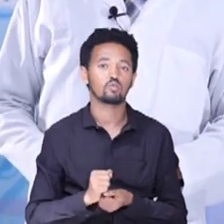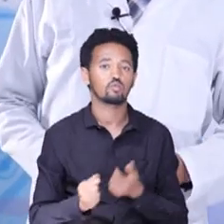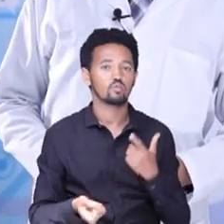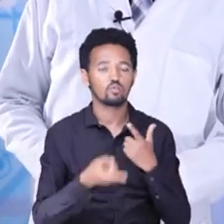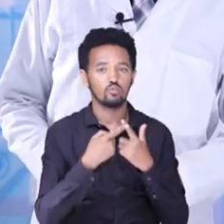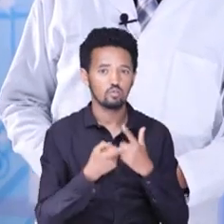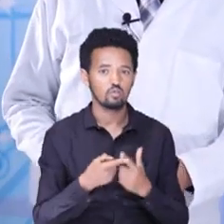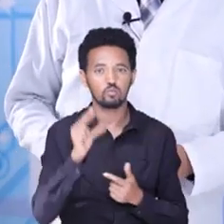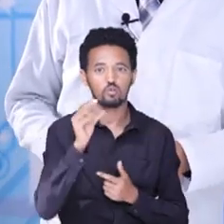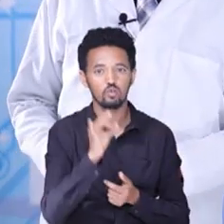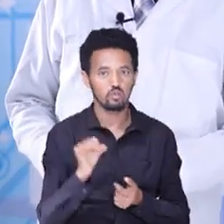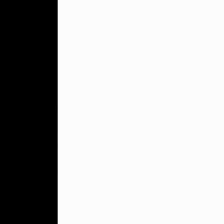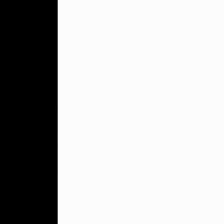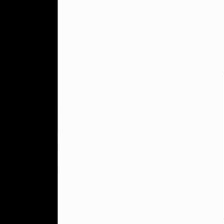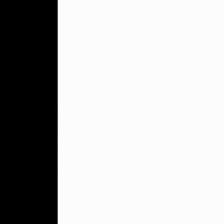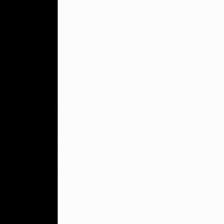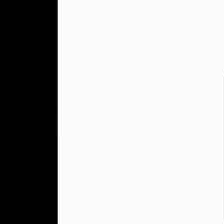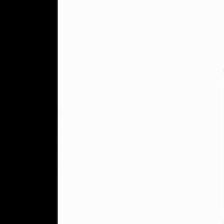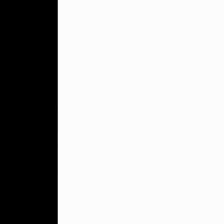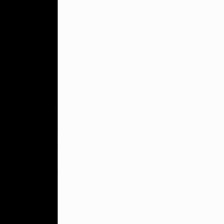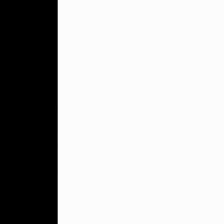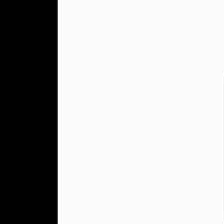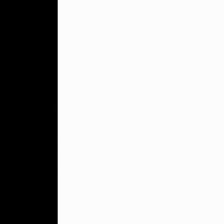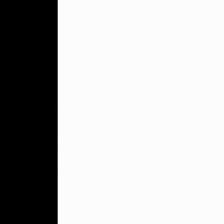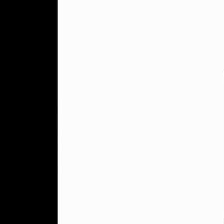one, the Bale rebellion.